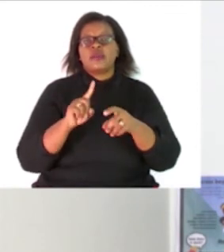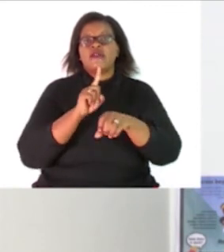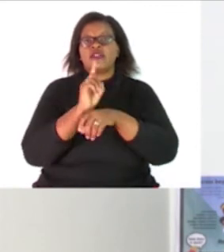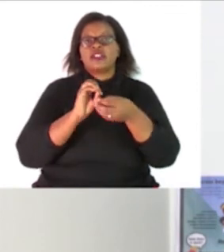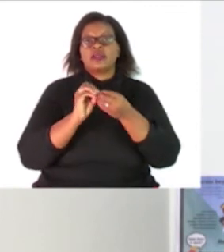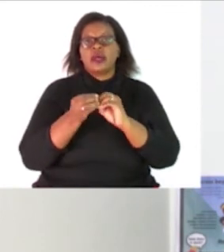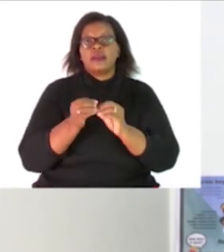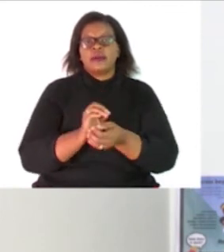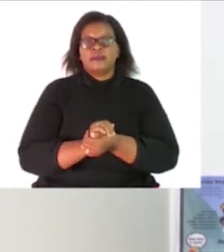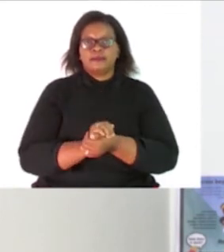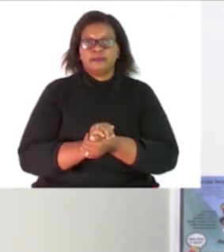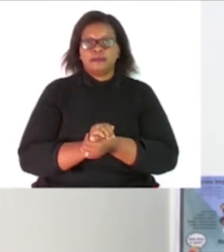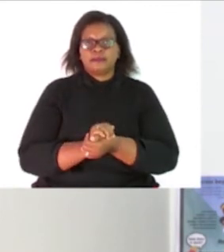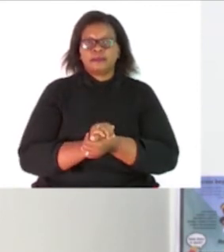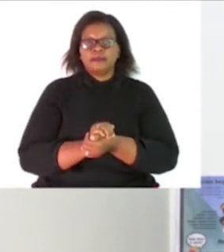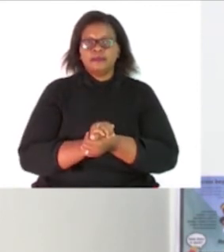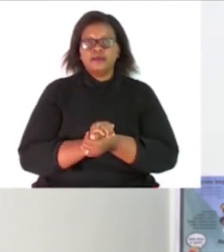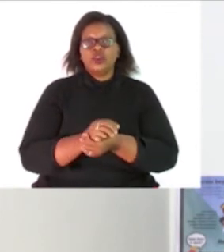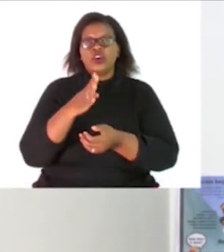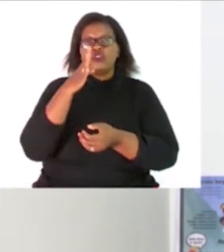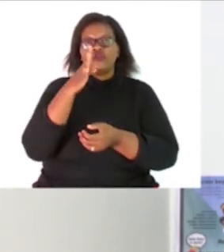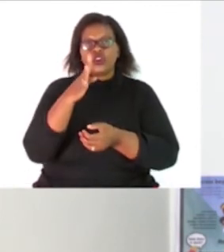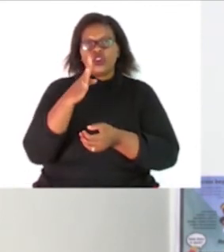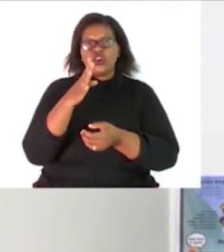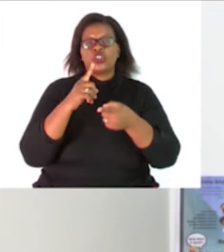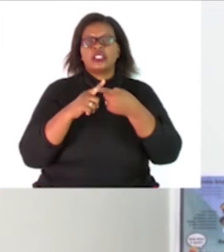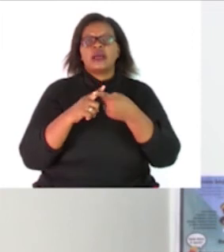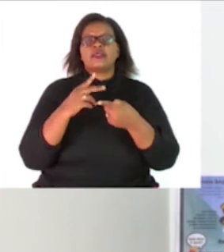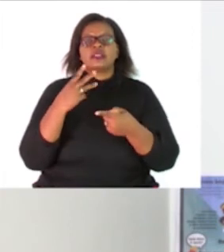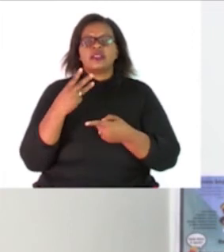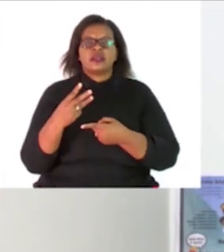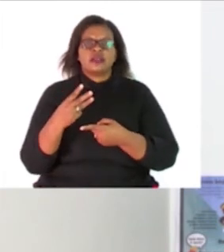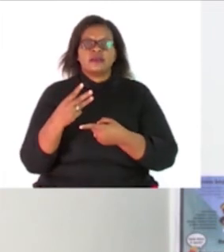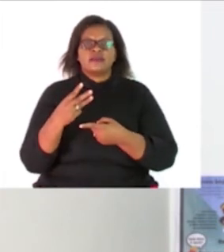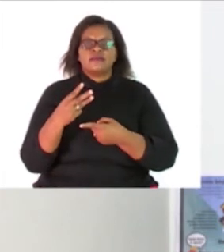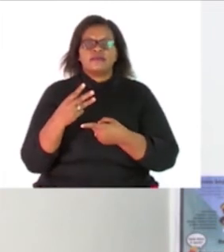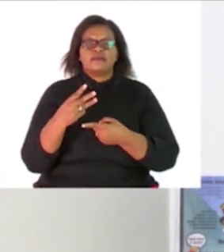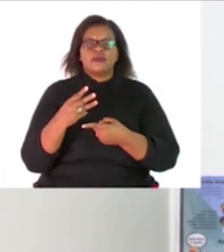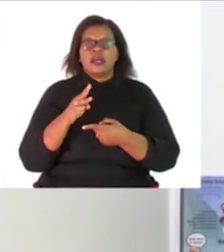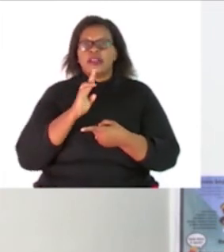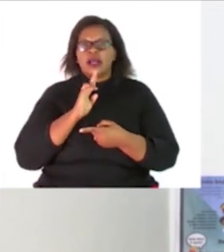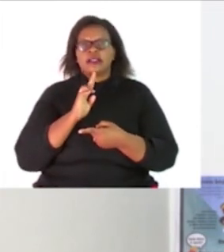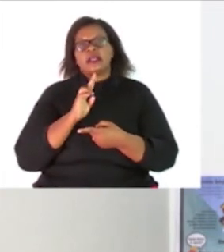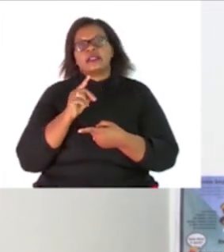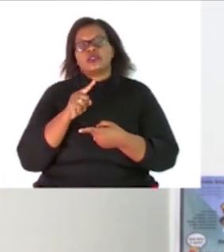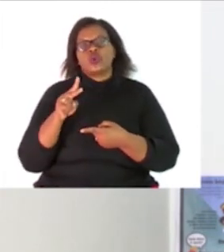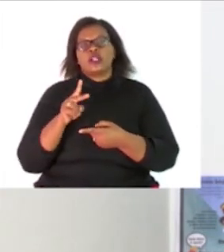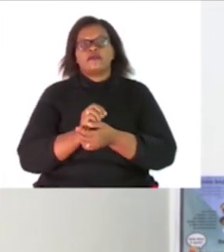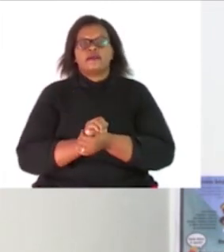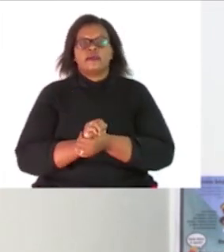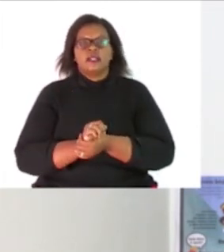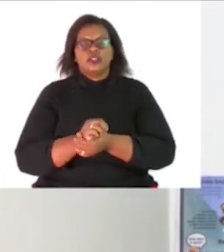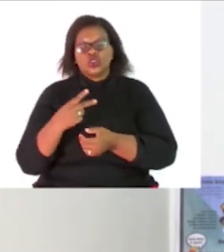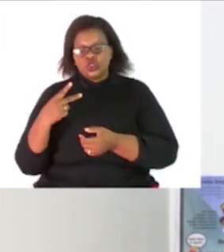digit. Okay, we start with 4 times 3, which is 12. We